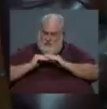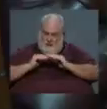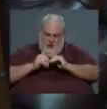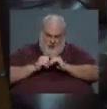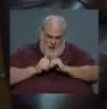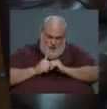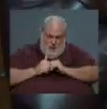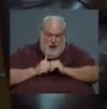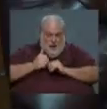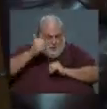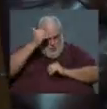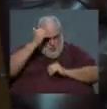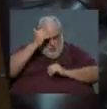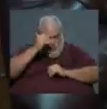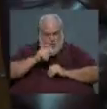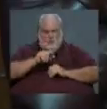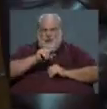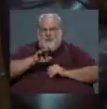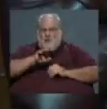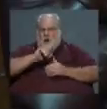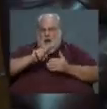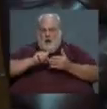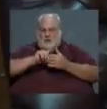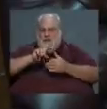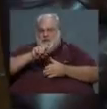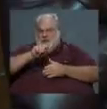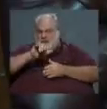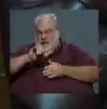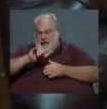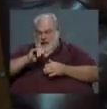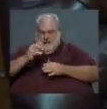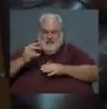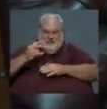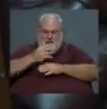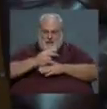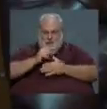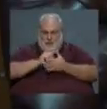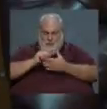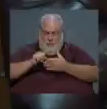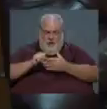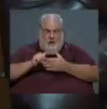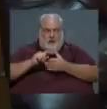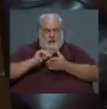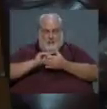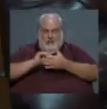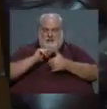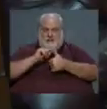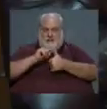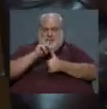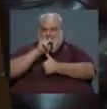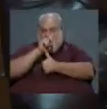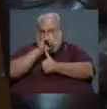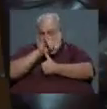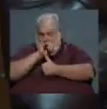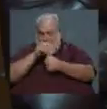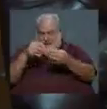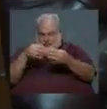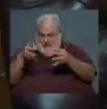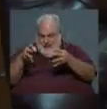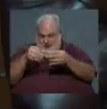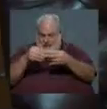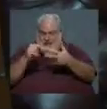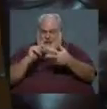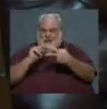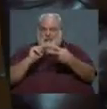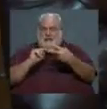going to do 24/7. Someone's going to live there 24/7. I think that's key. It's a gated community, and that's